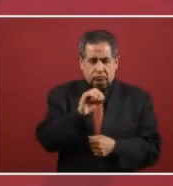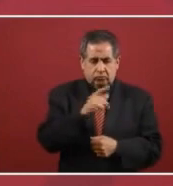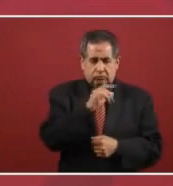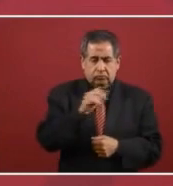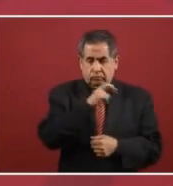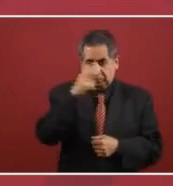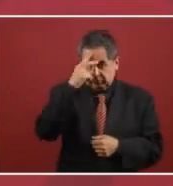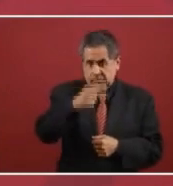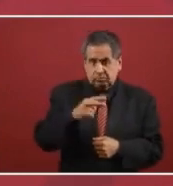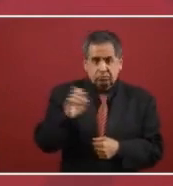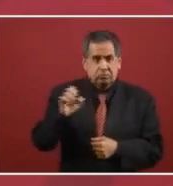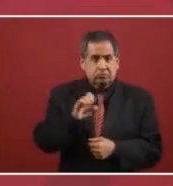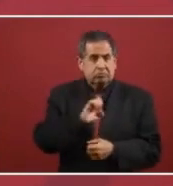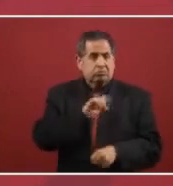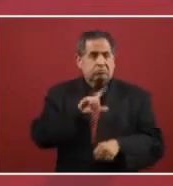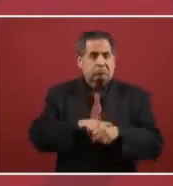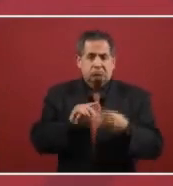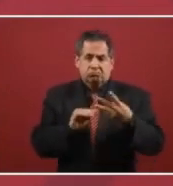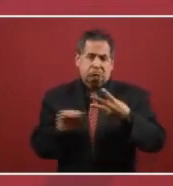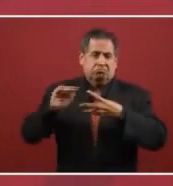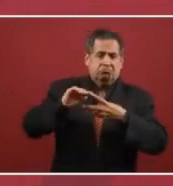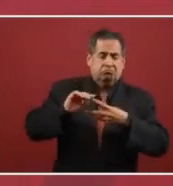his specialty is